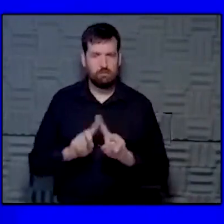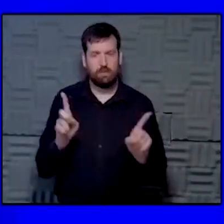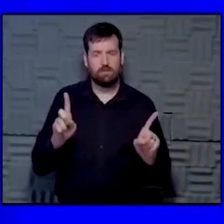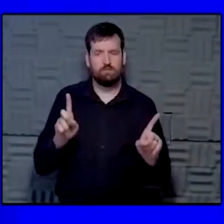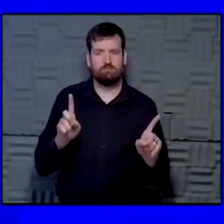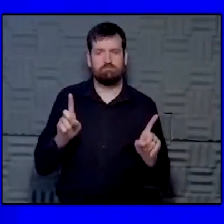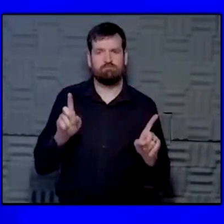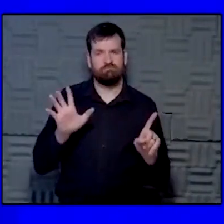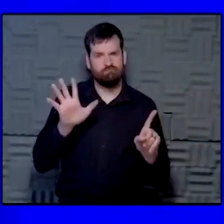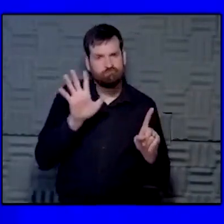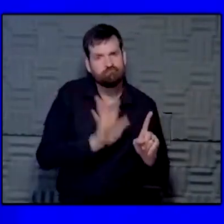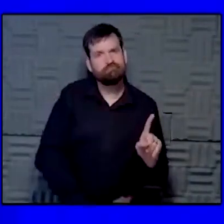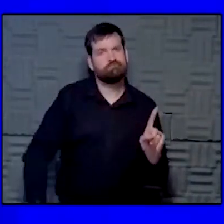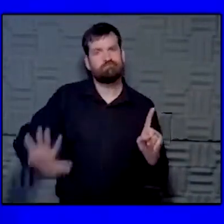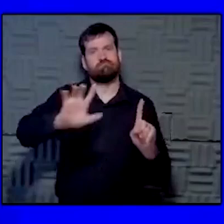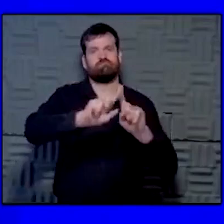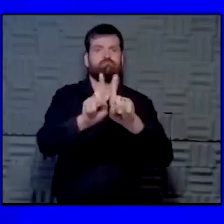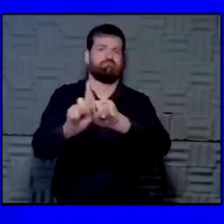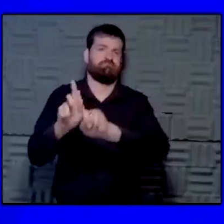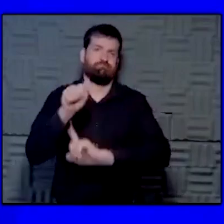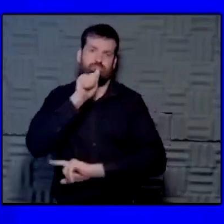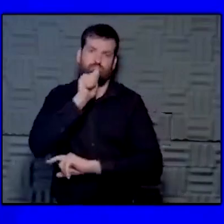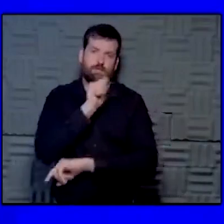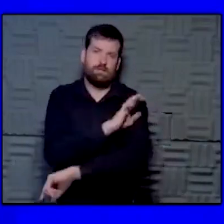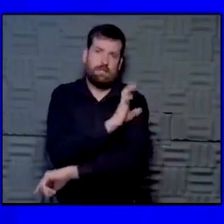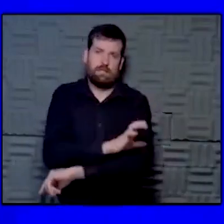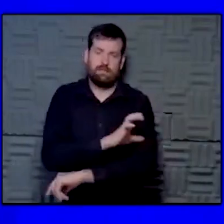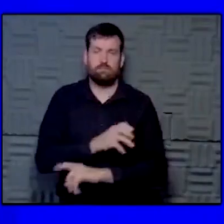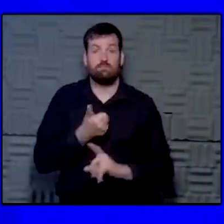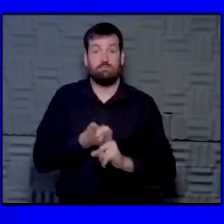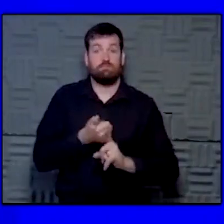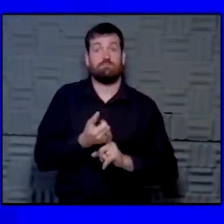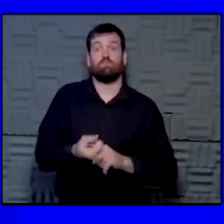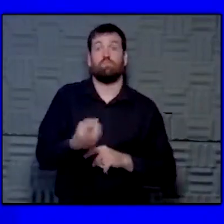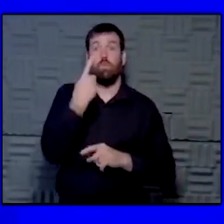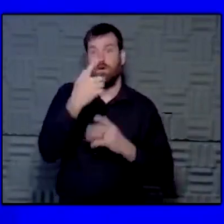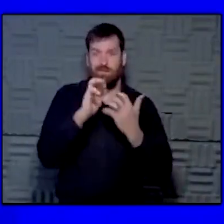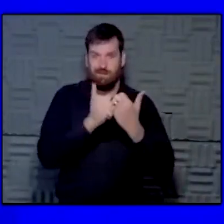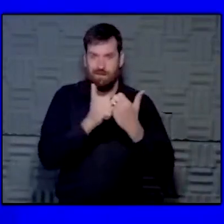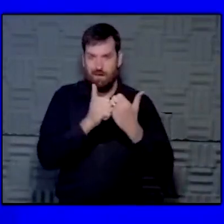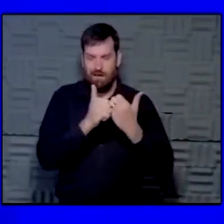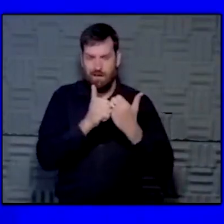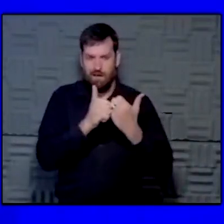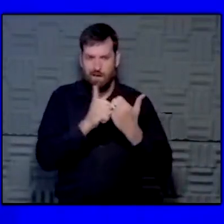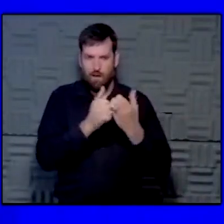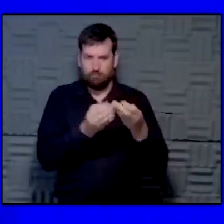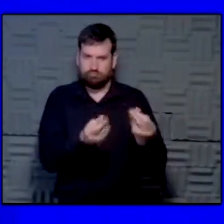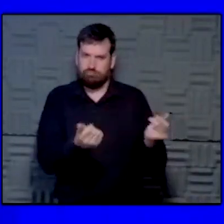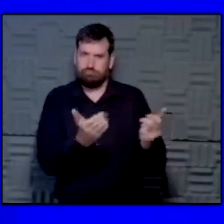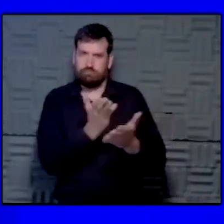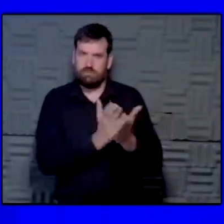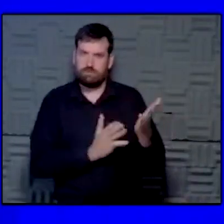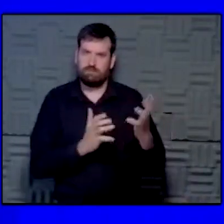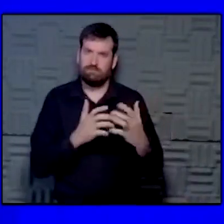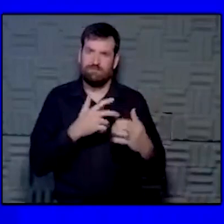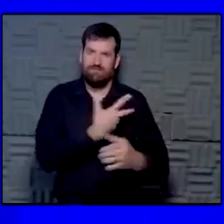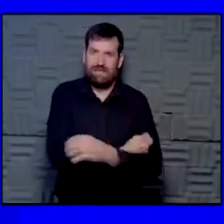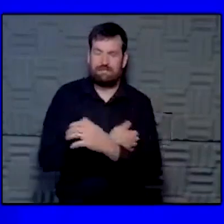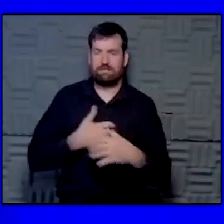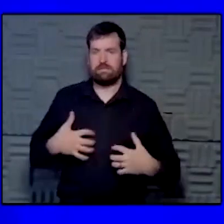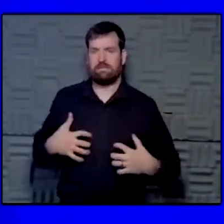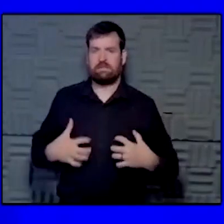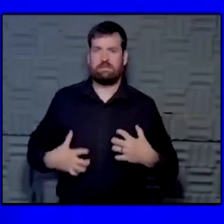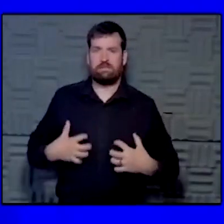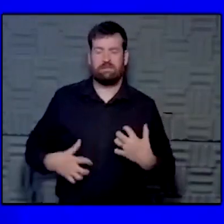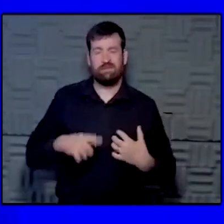around in other private clinics as well, that was going to be one avenue that we could help cure some of this vaccine hesitancy, really